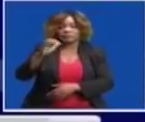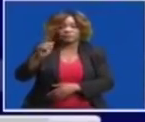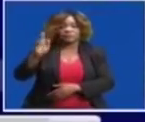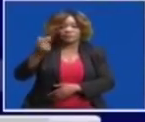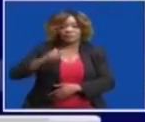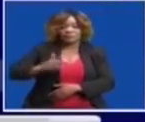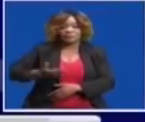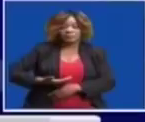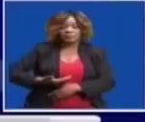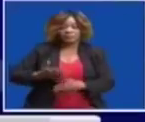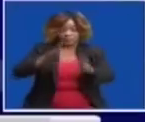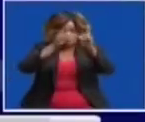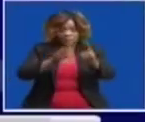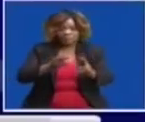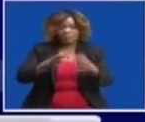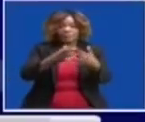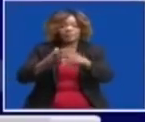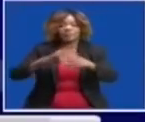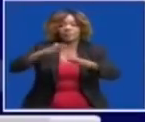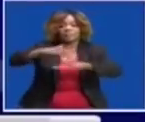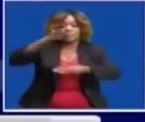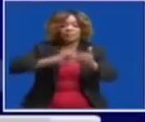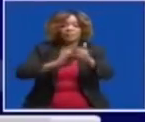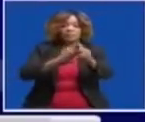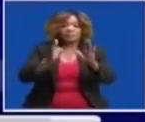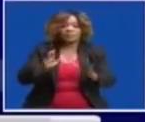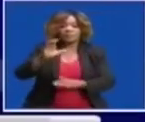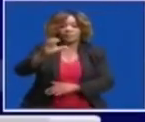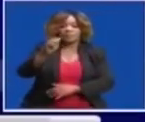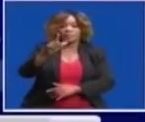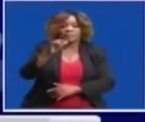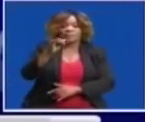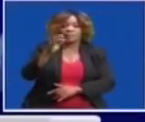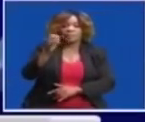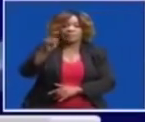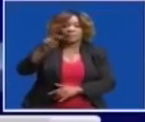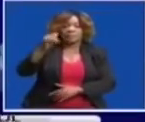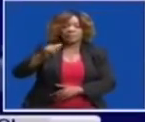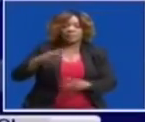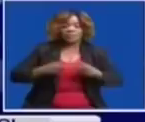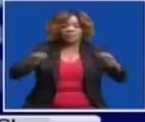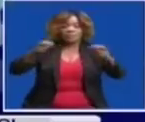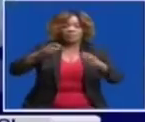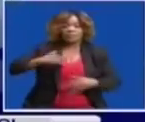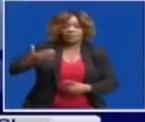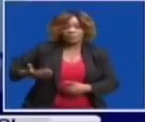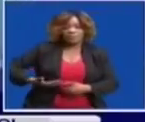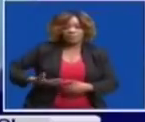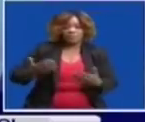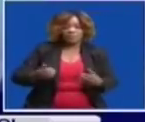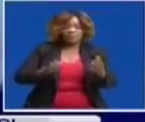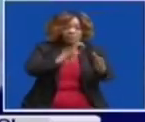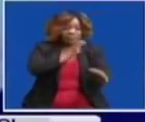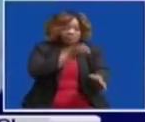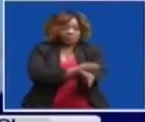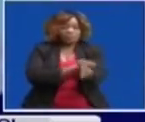First Lady Esther Lungu has been honored by one of America's top leaders from California, Congresswoman Maxine Waters, for her efforts